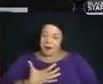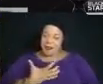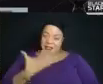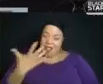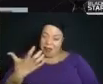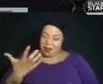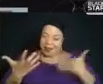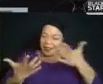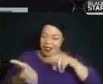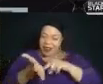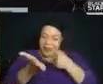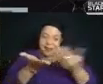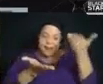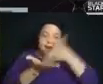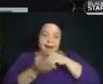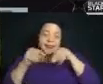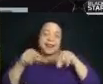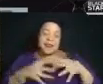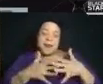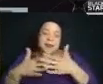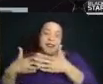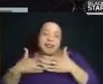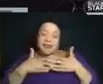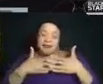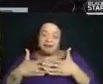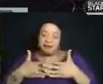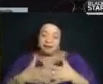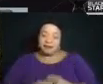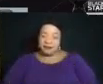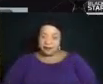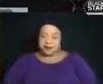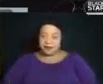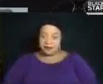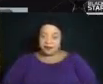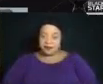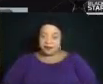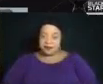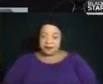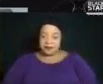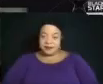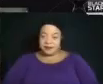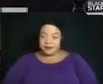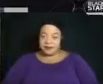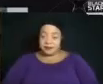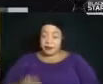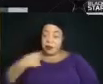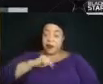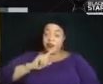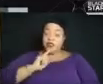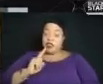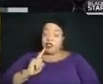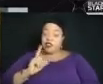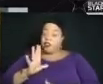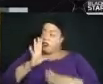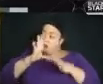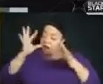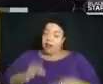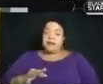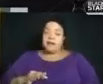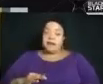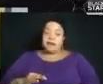We are resolved not to stop until we no longer have to